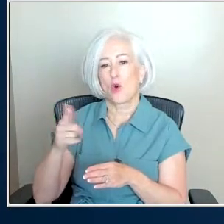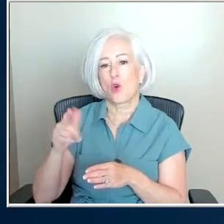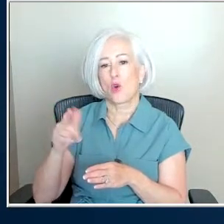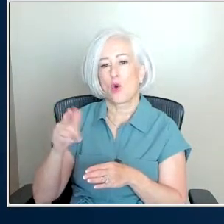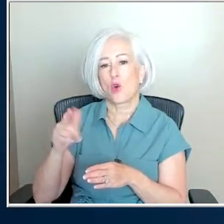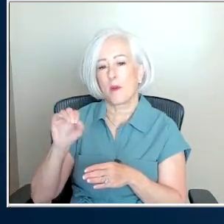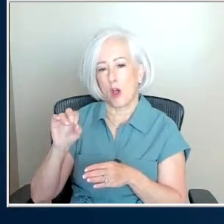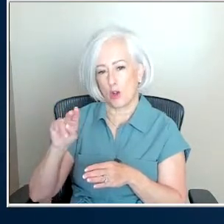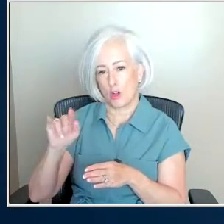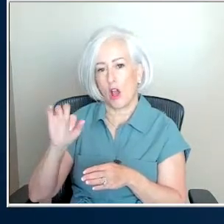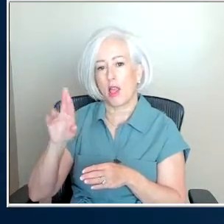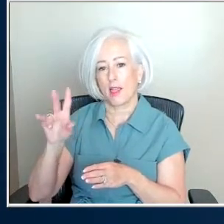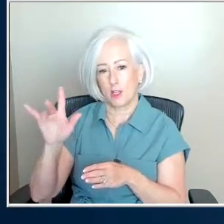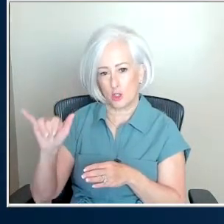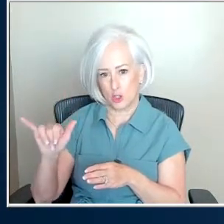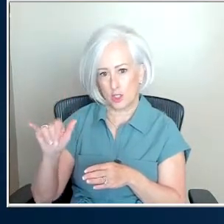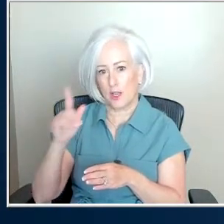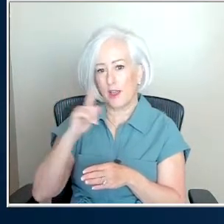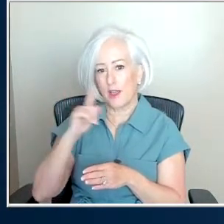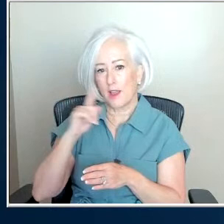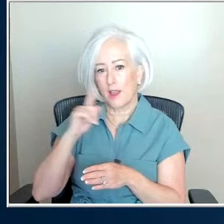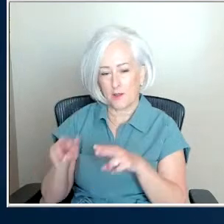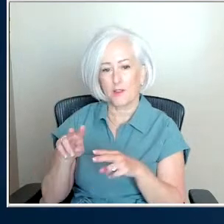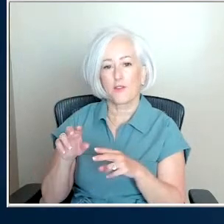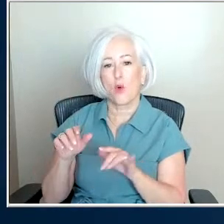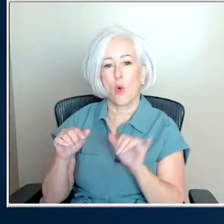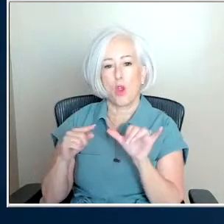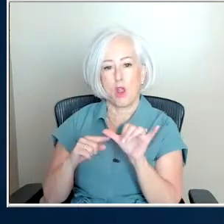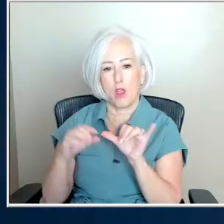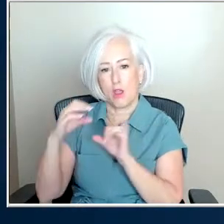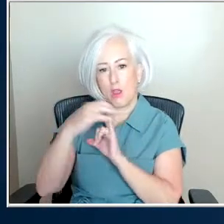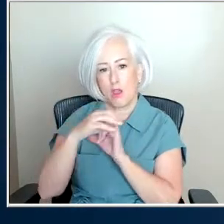and also possible plans for